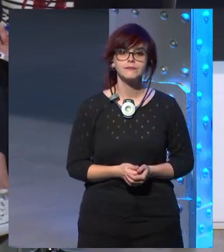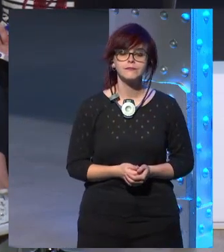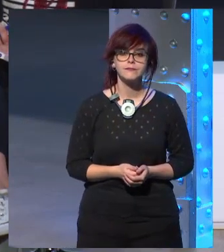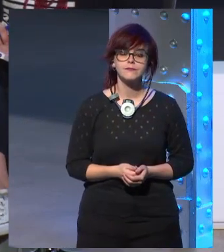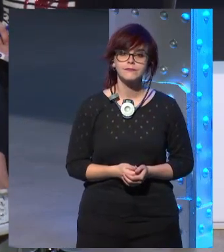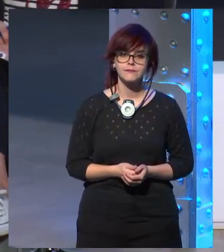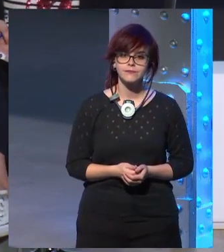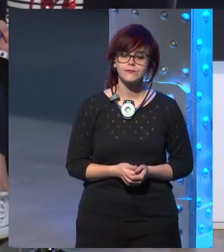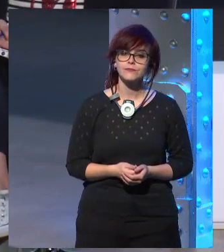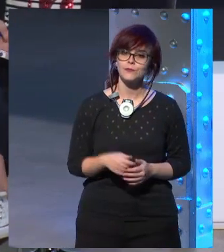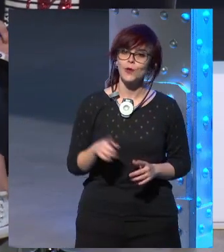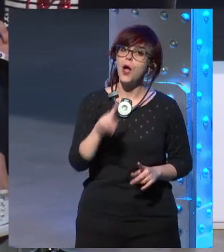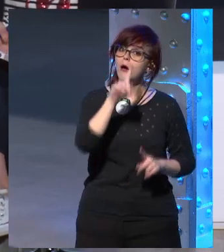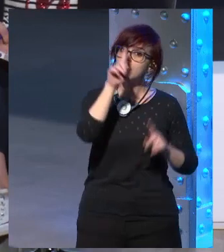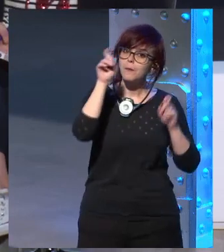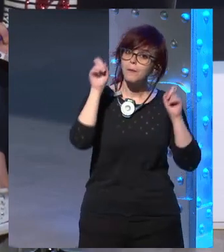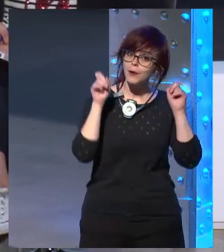That's your first question?